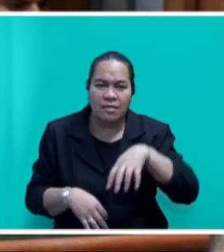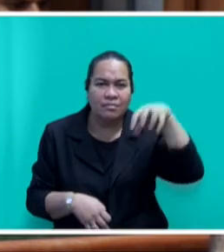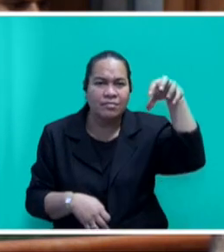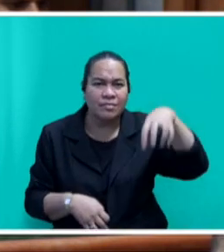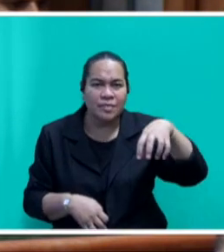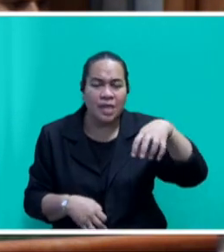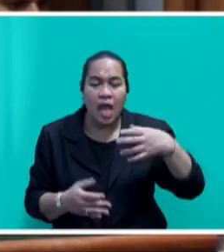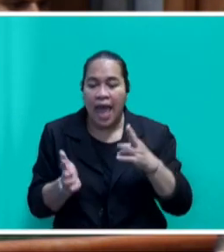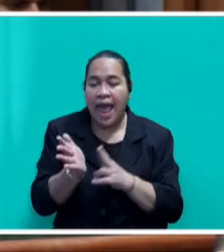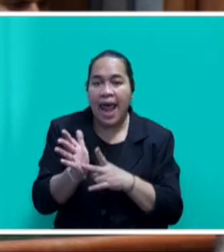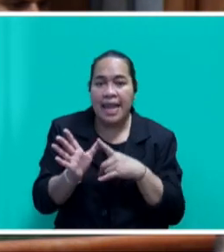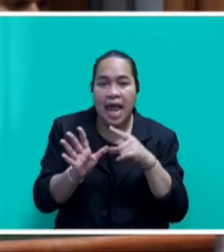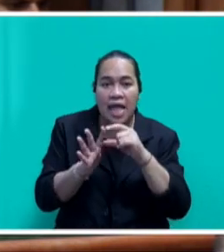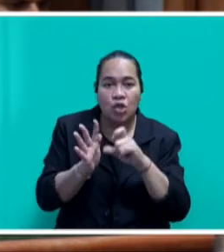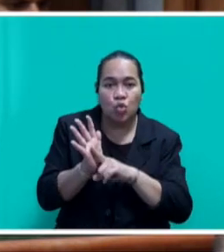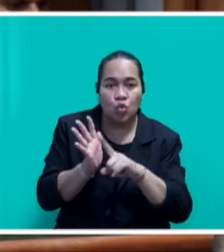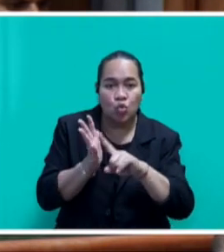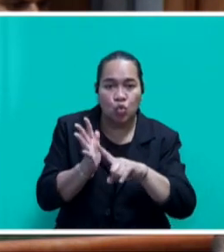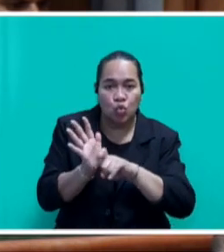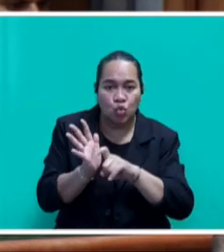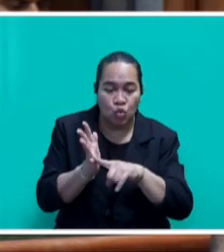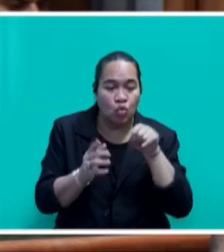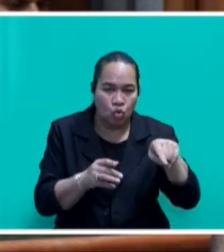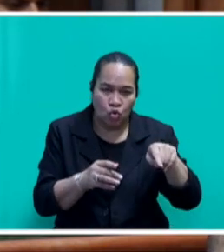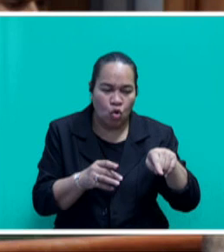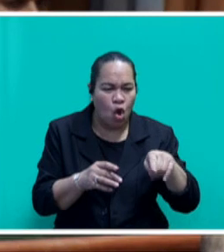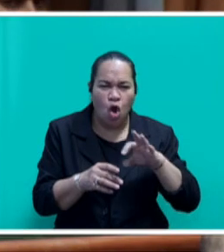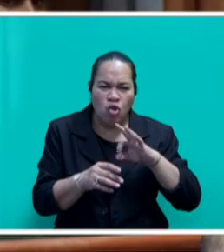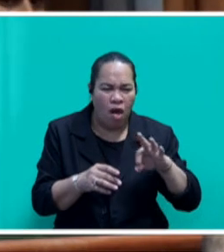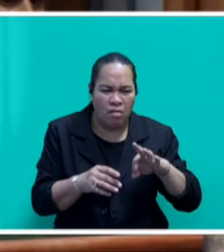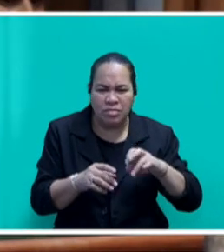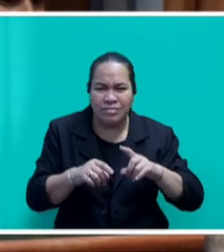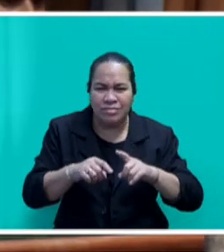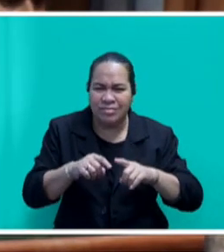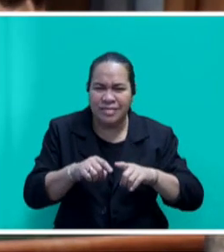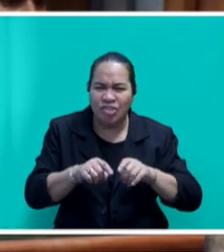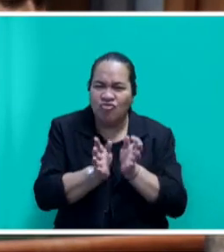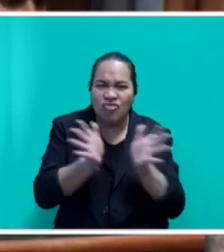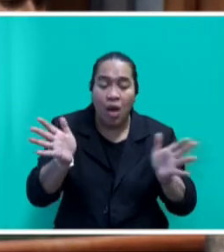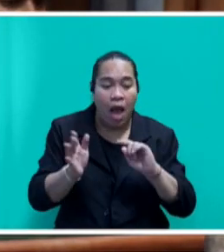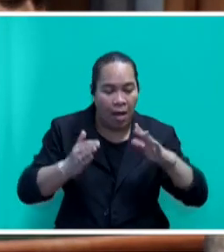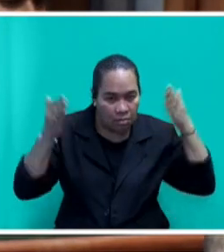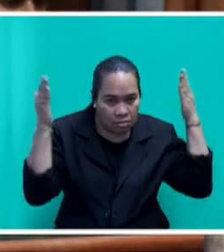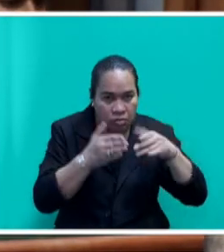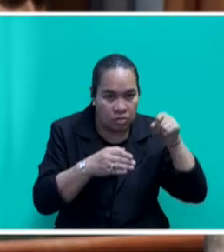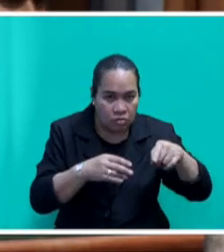Nandurulolo Research Station, to solely undertake research and development of organic agriculture in Fiji.